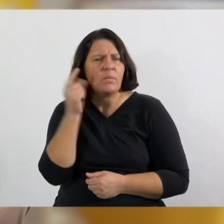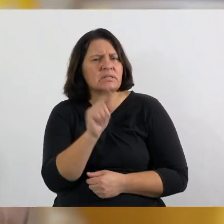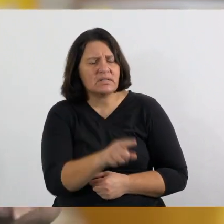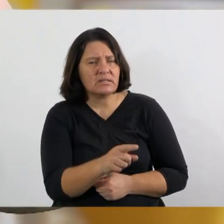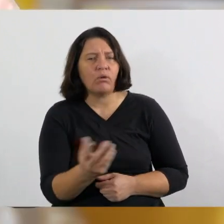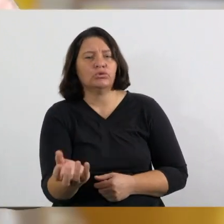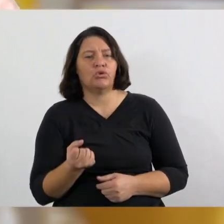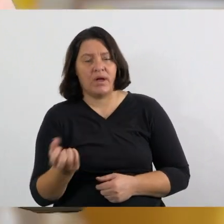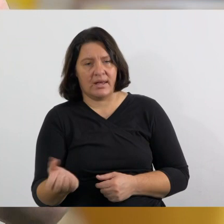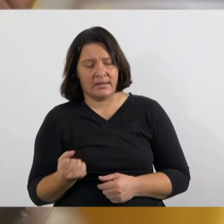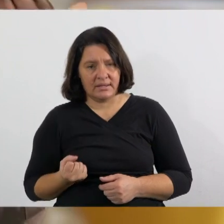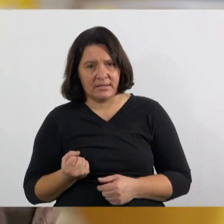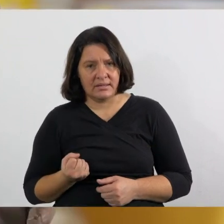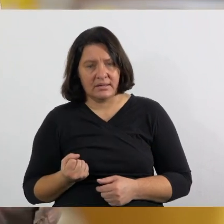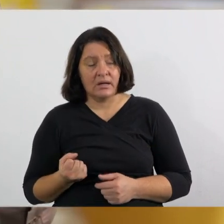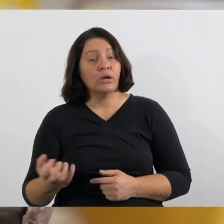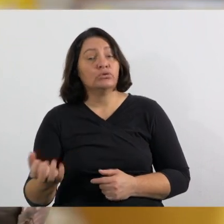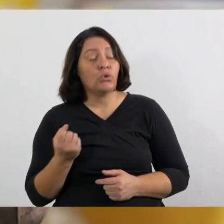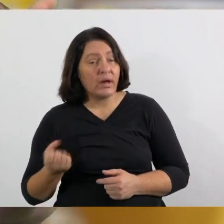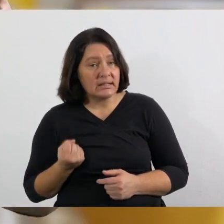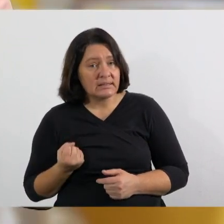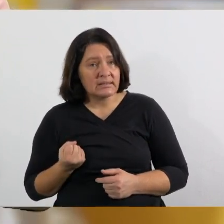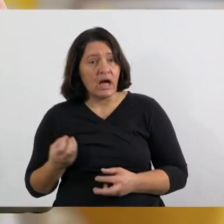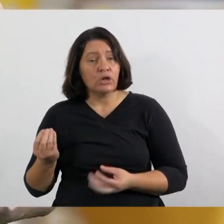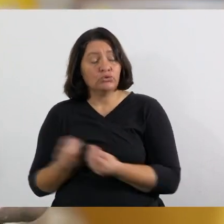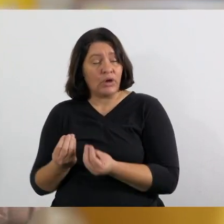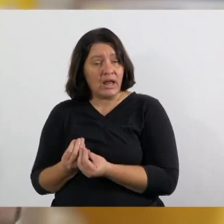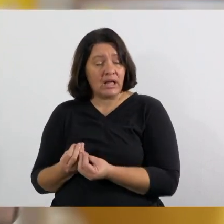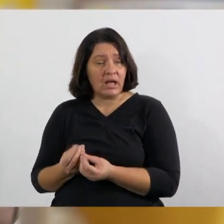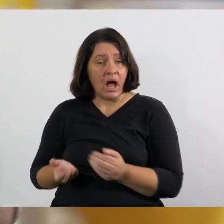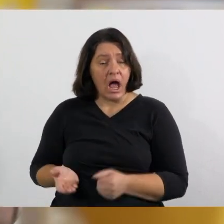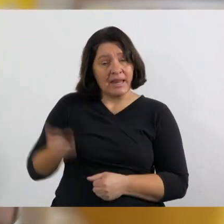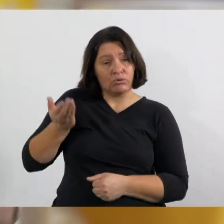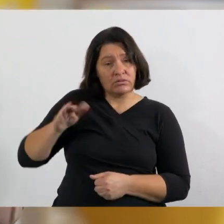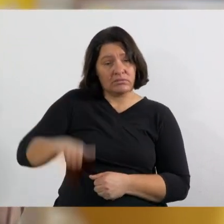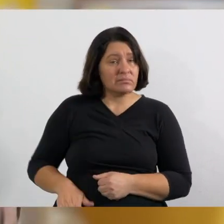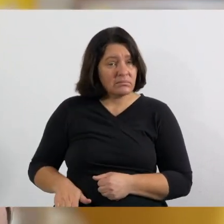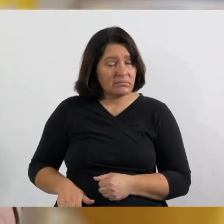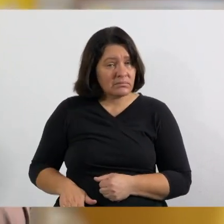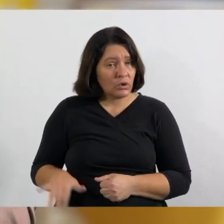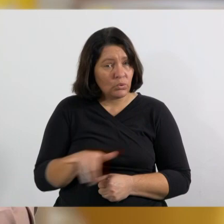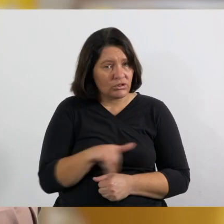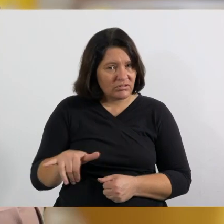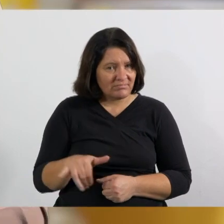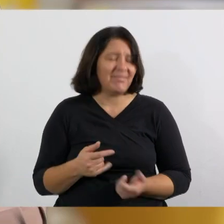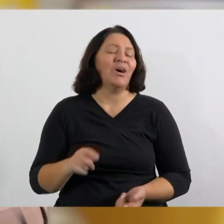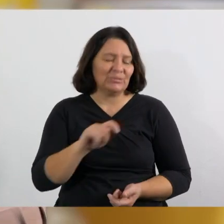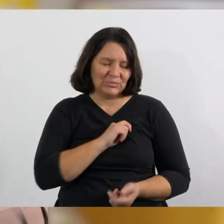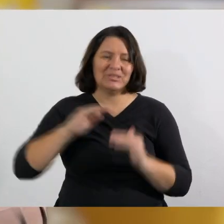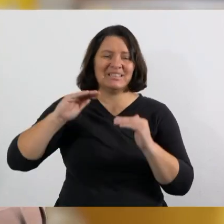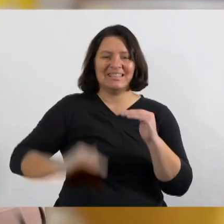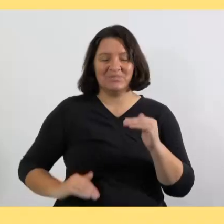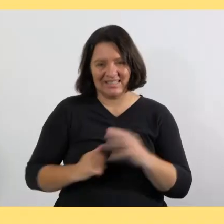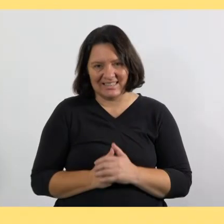Drawings. Do drawings increase our trading stock or they decrease our trading stock? They definitely decrease. So I'll